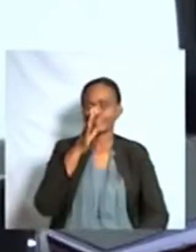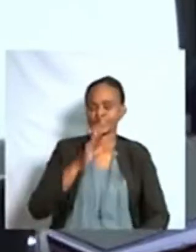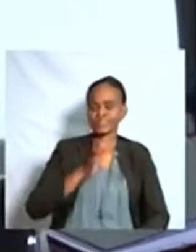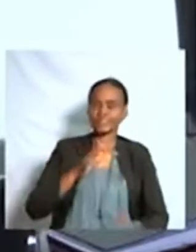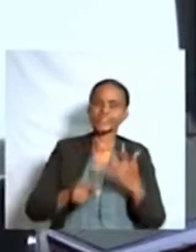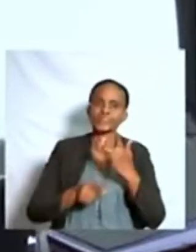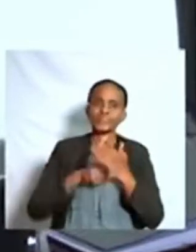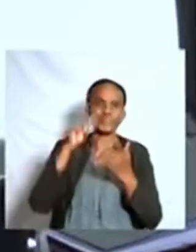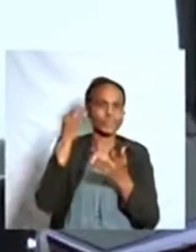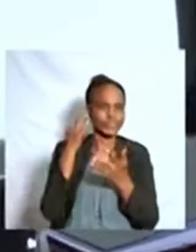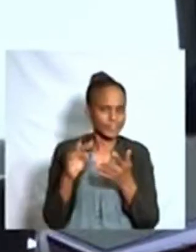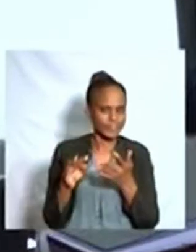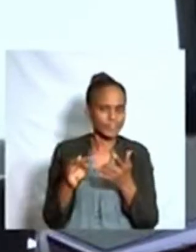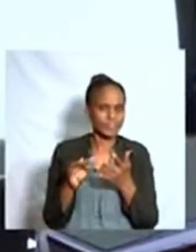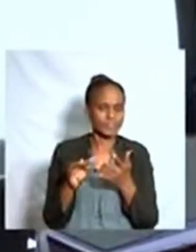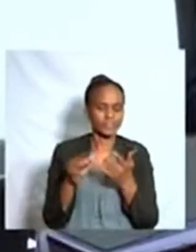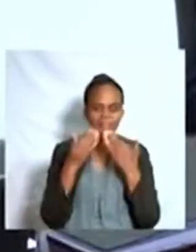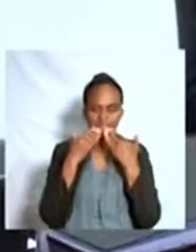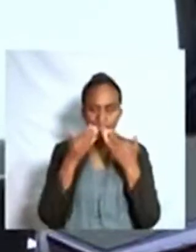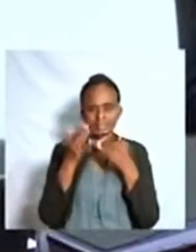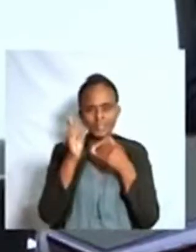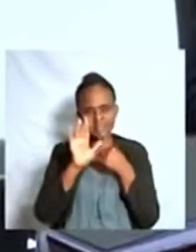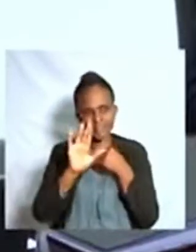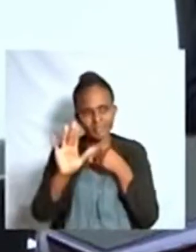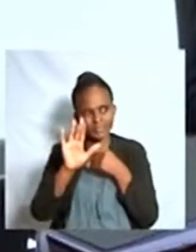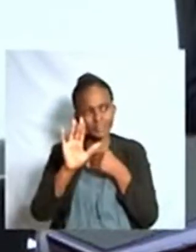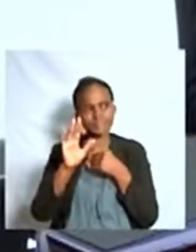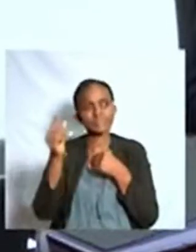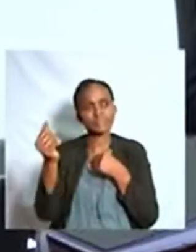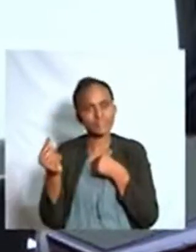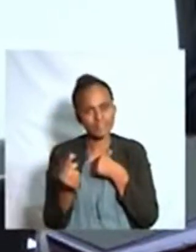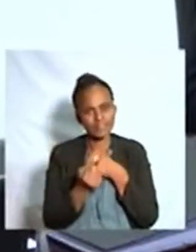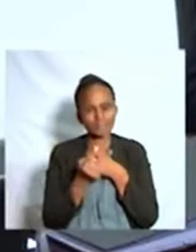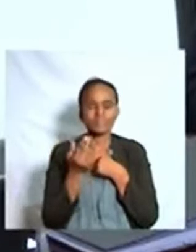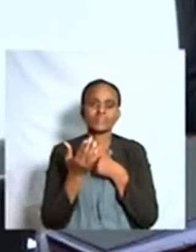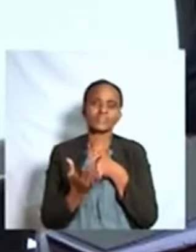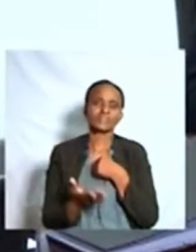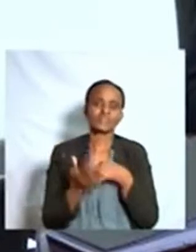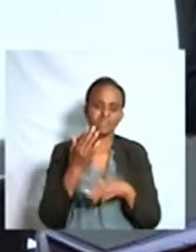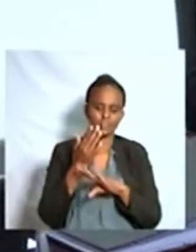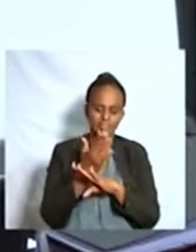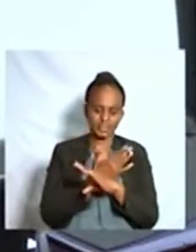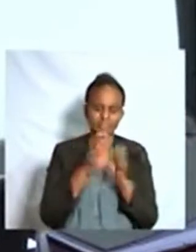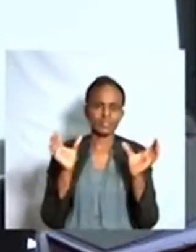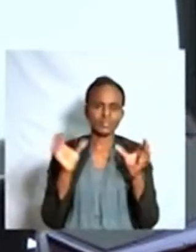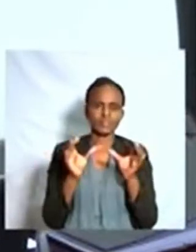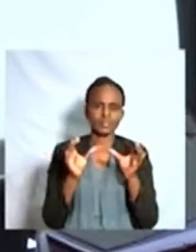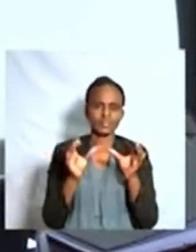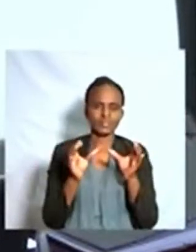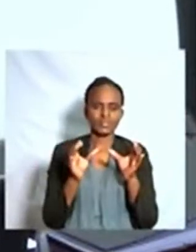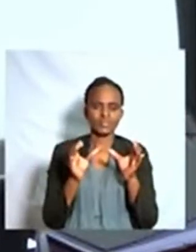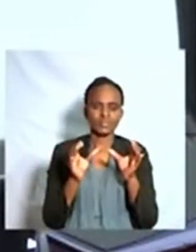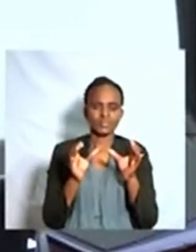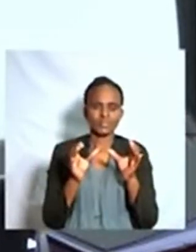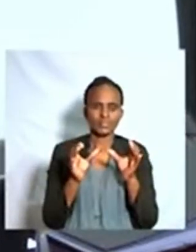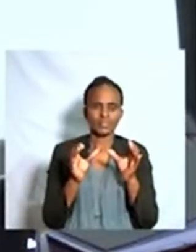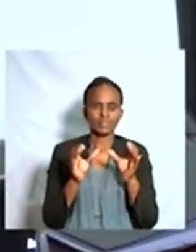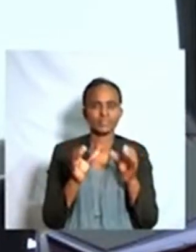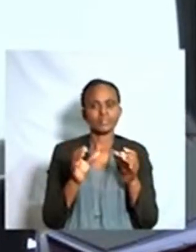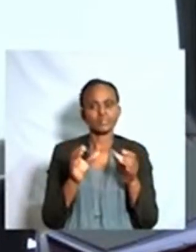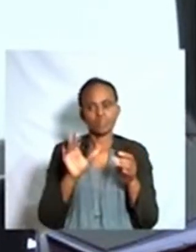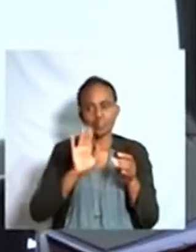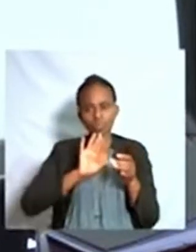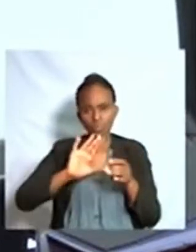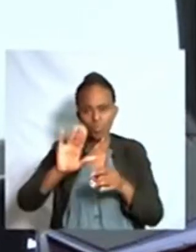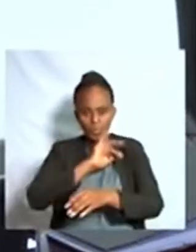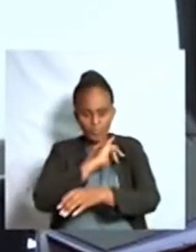Clerk, we want to thank you for making the appearance before this committee, and we want to withdraw